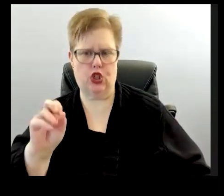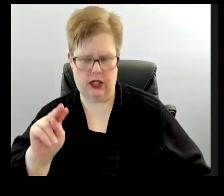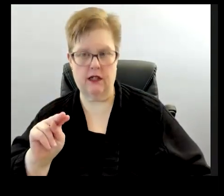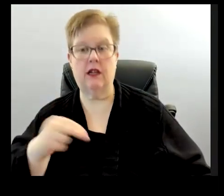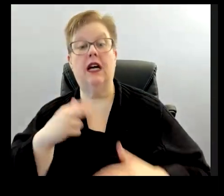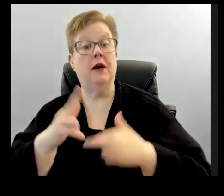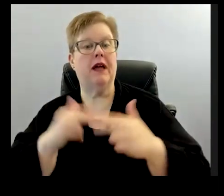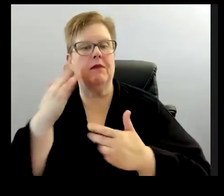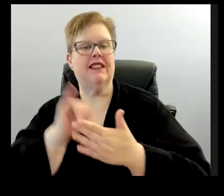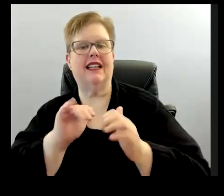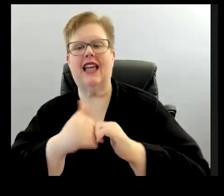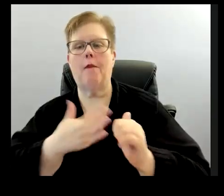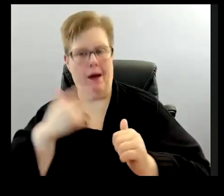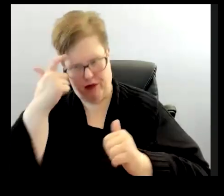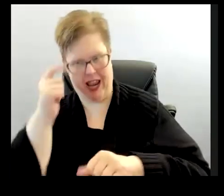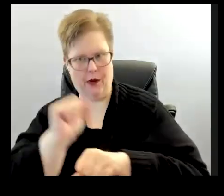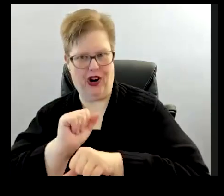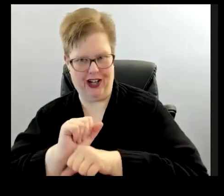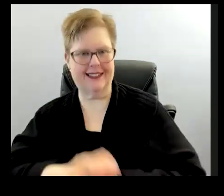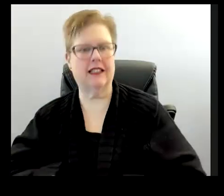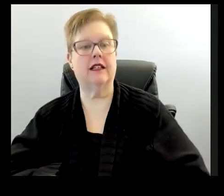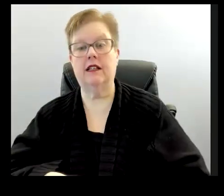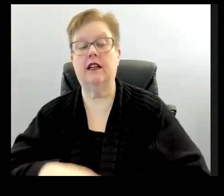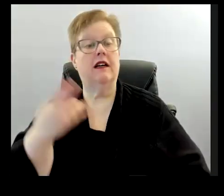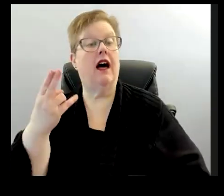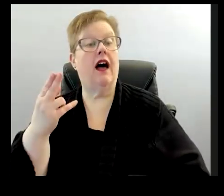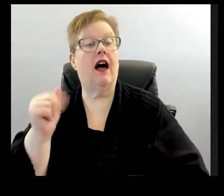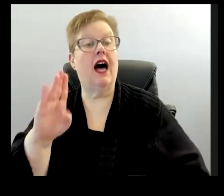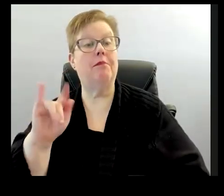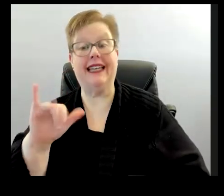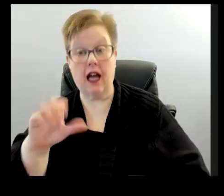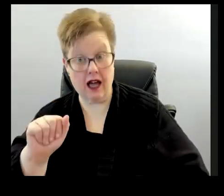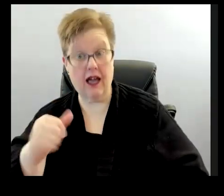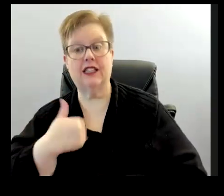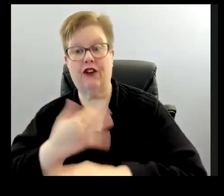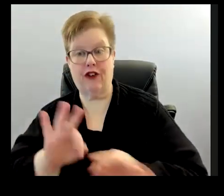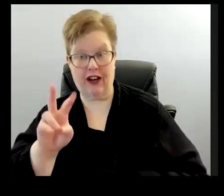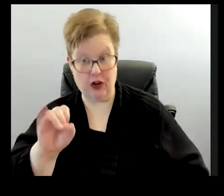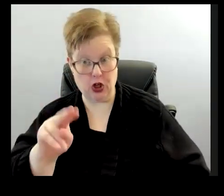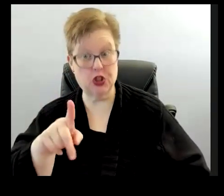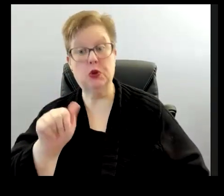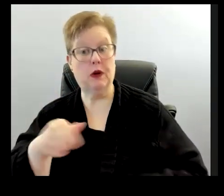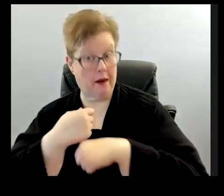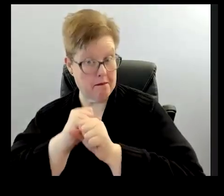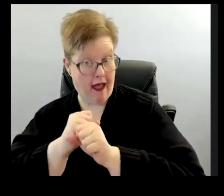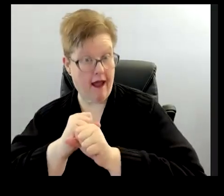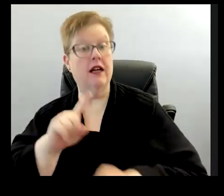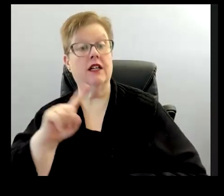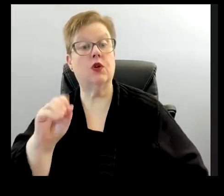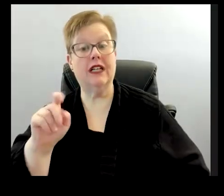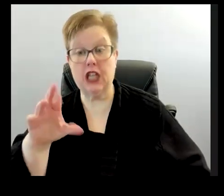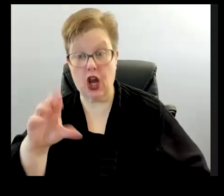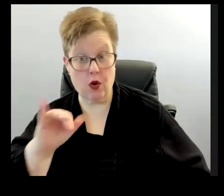I built it because it was the way that my brain works. Habitica has a free version that you can go ahead and make. Zotero